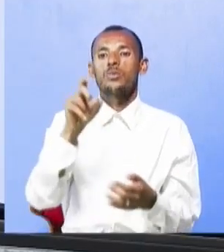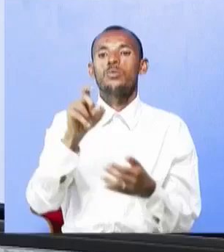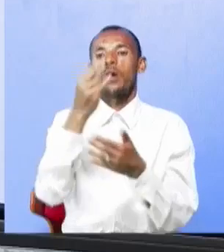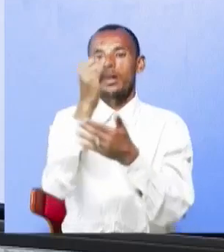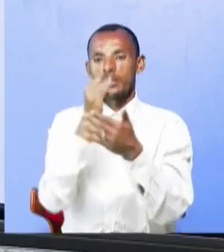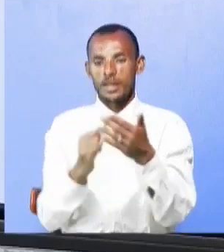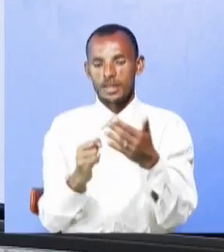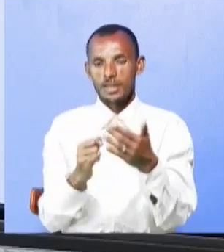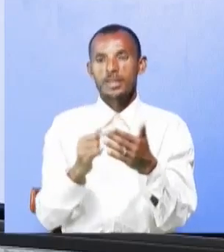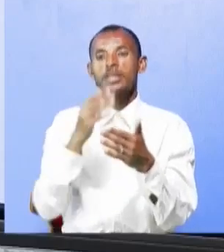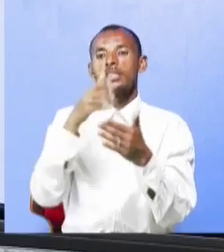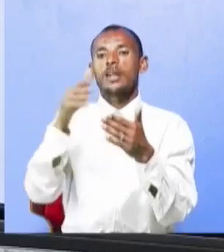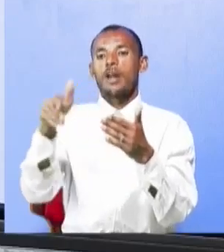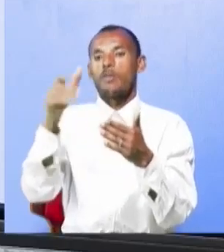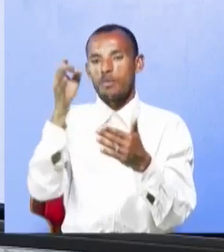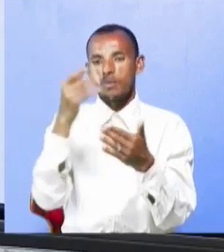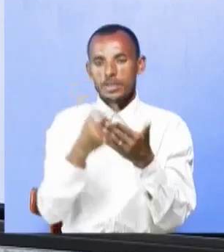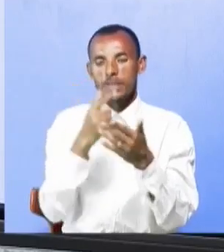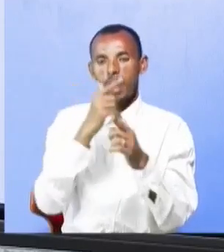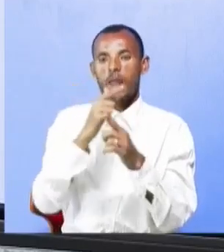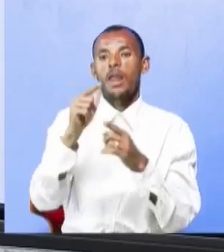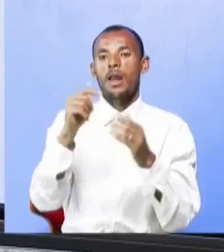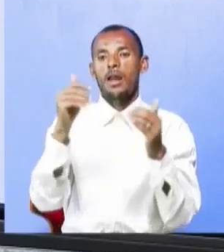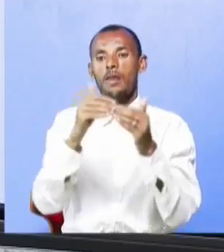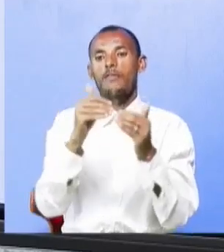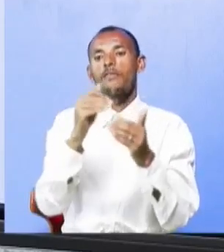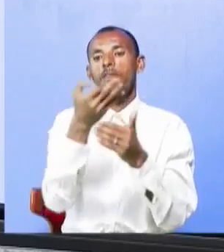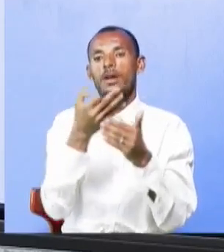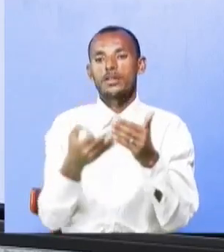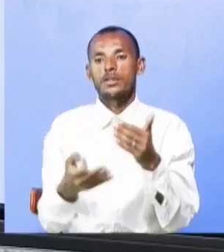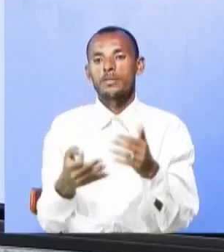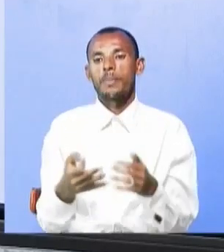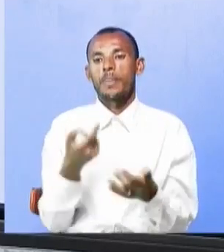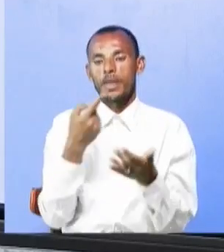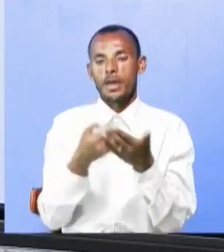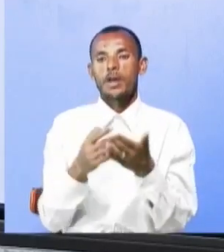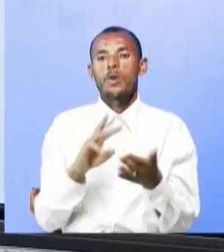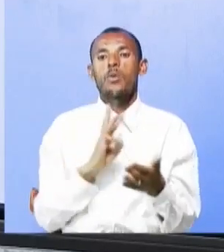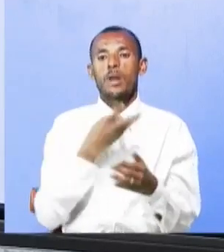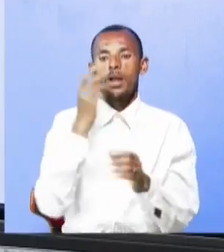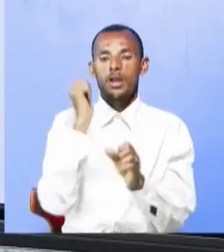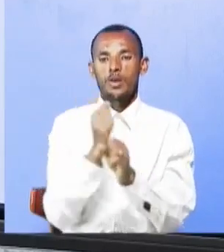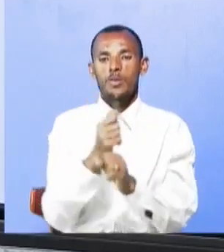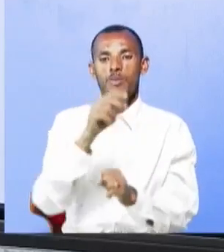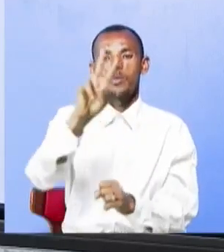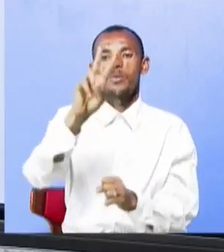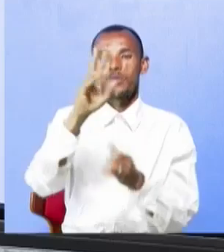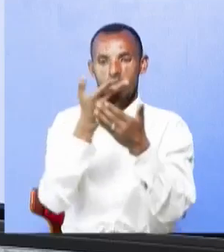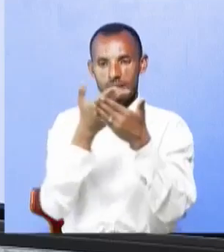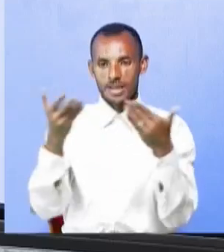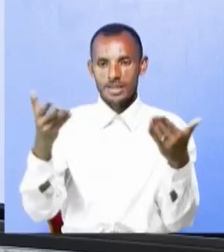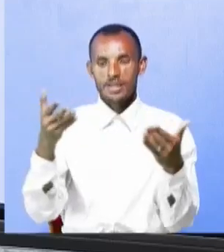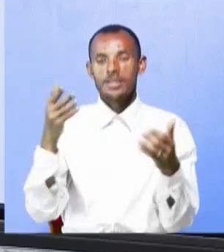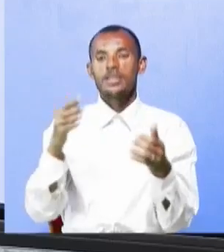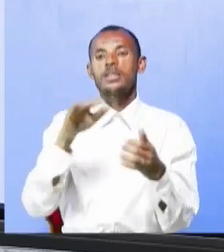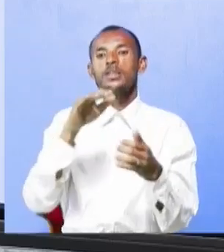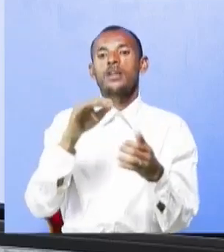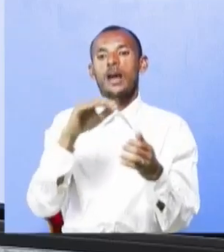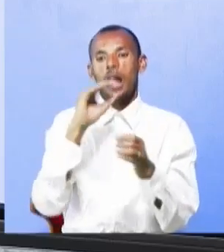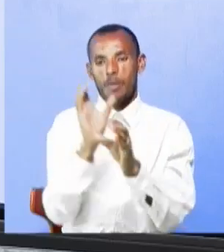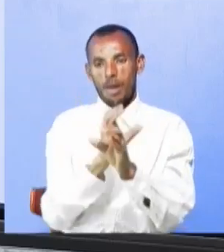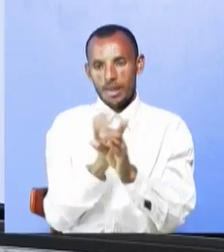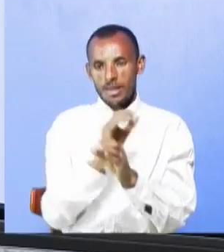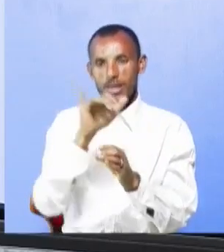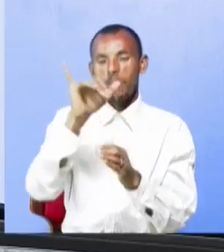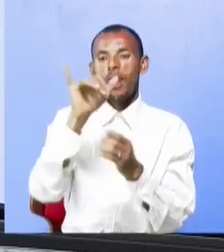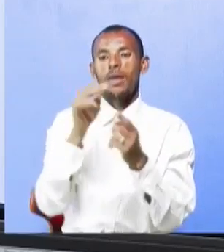graph of this linear function. Okay, here we will do two things, calculating the y-intercept